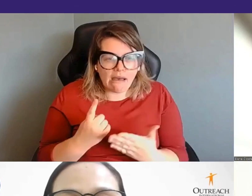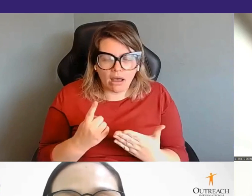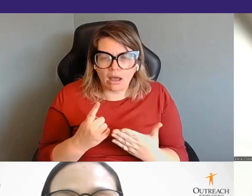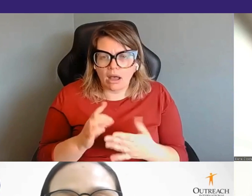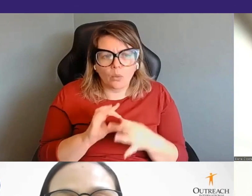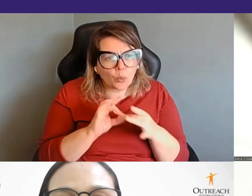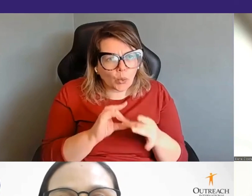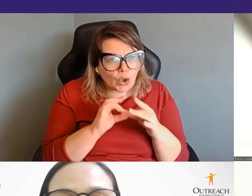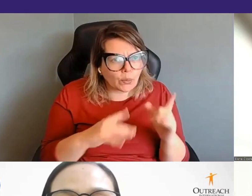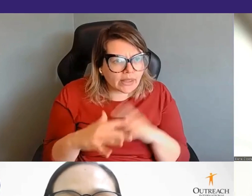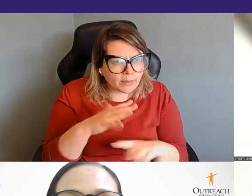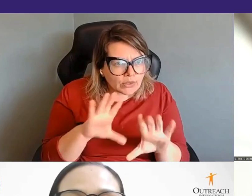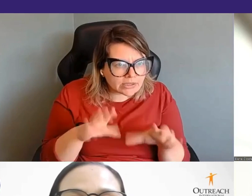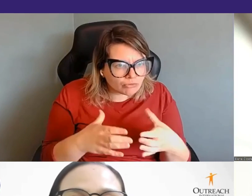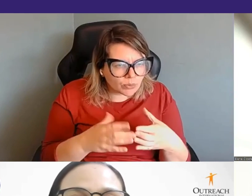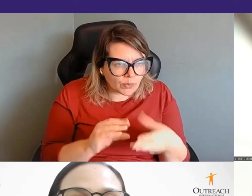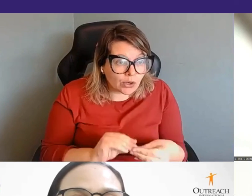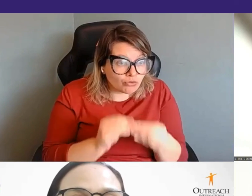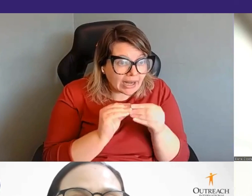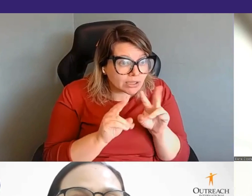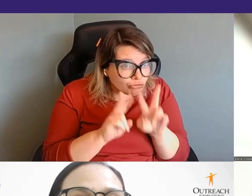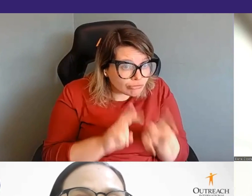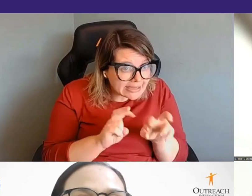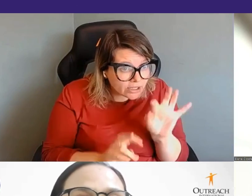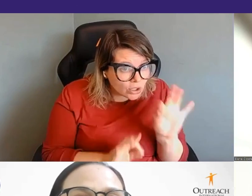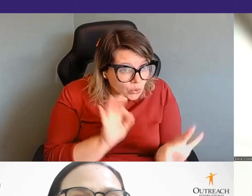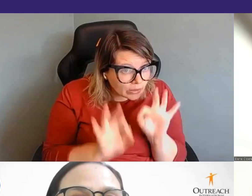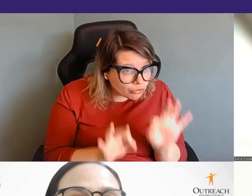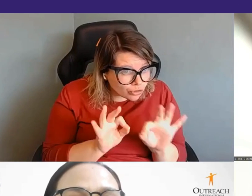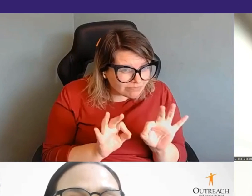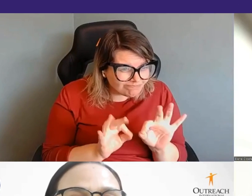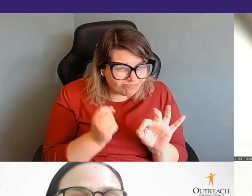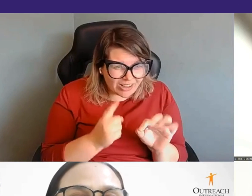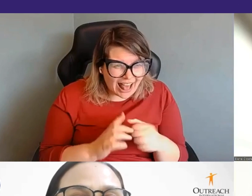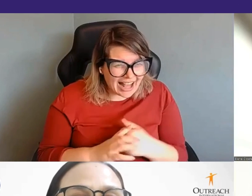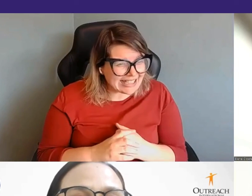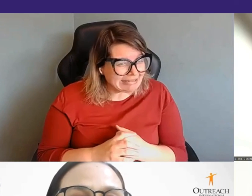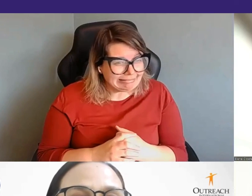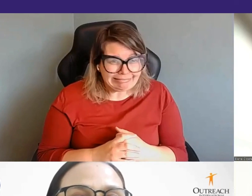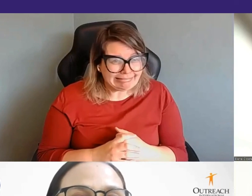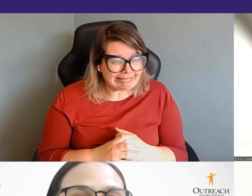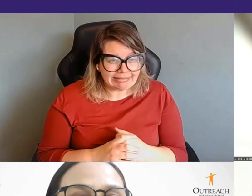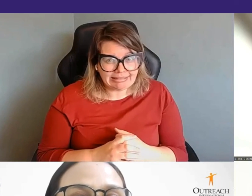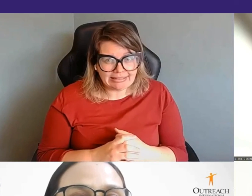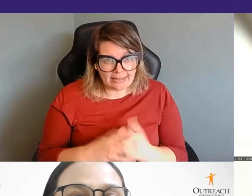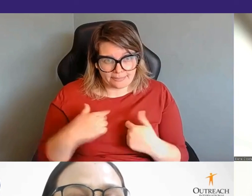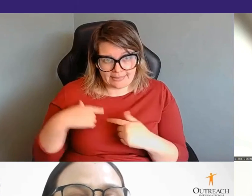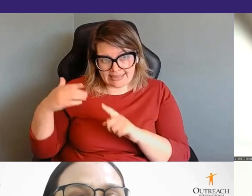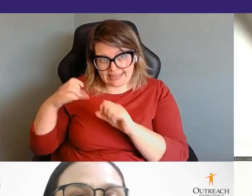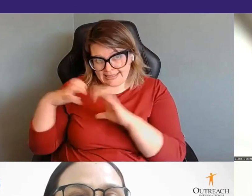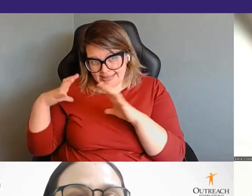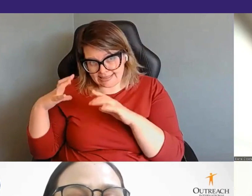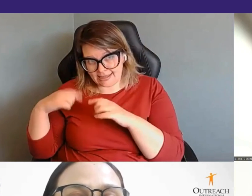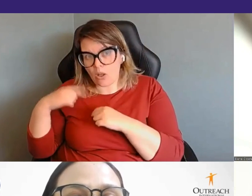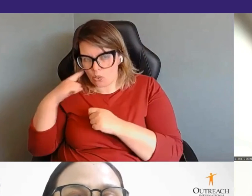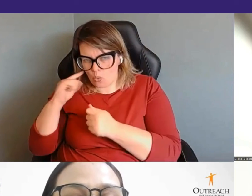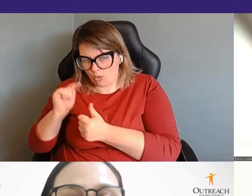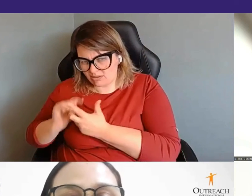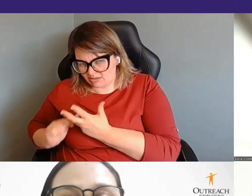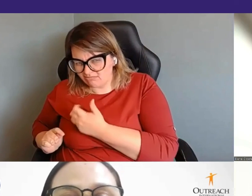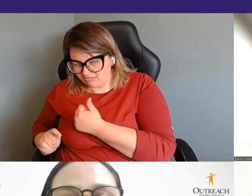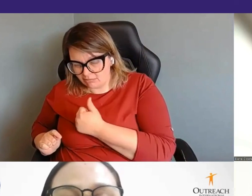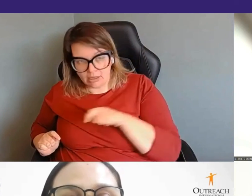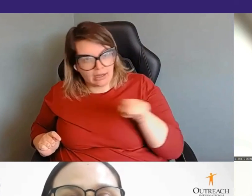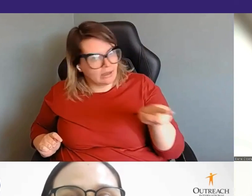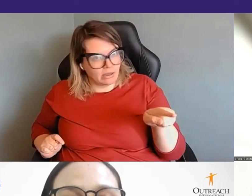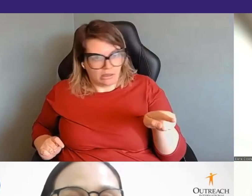community groups a research question or evaluation question, and you realize what you had intended and what you thought they were going to come